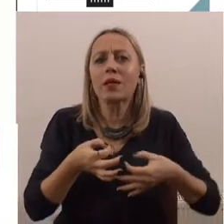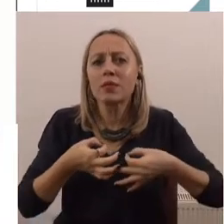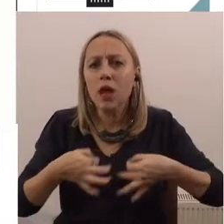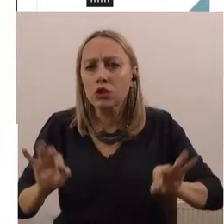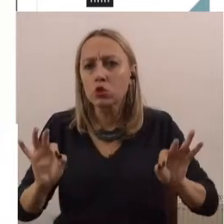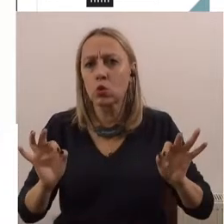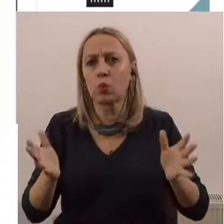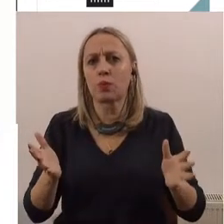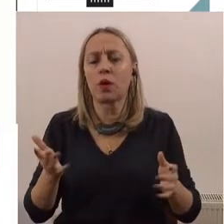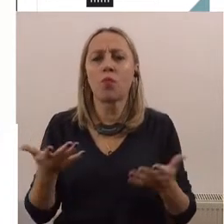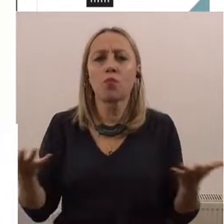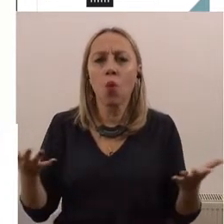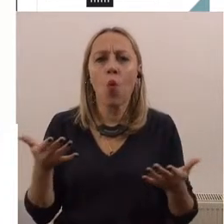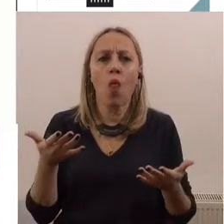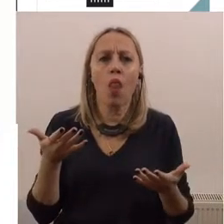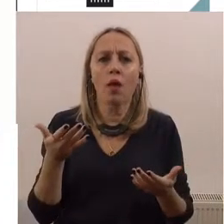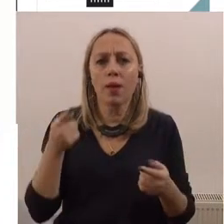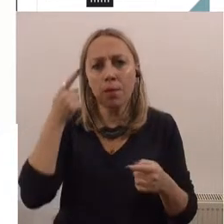Actually, visible